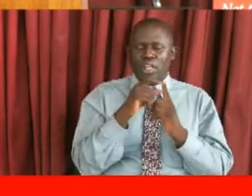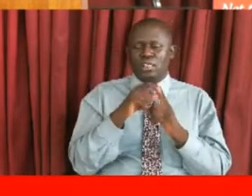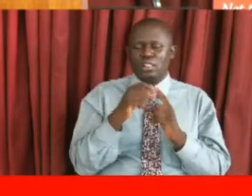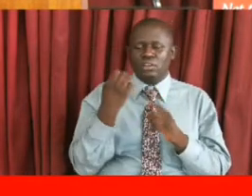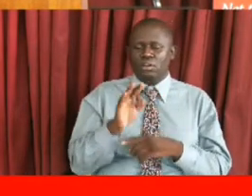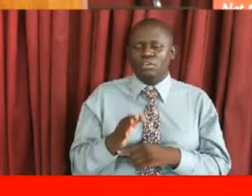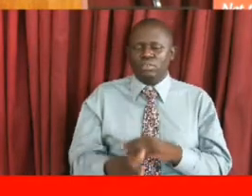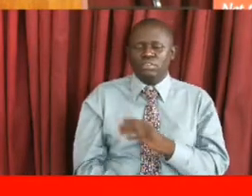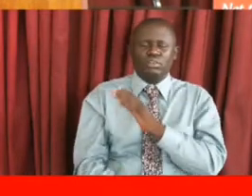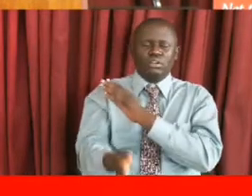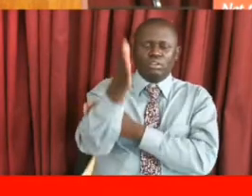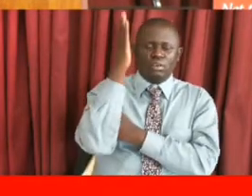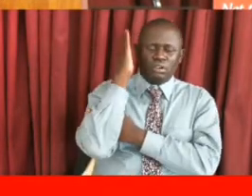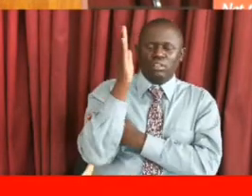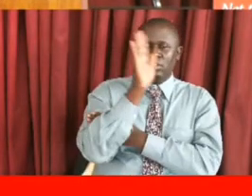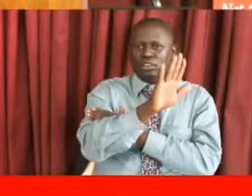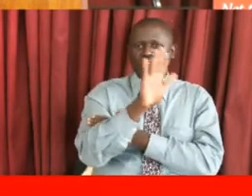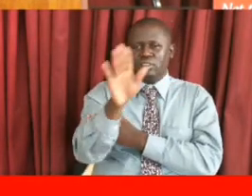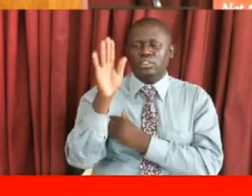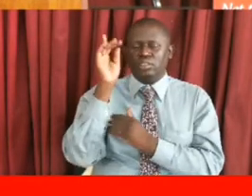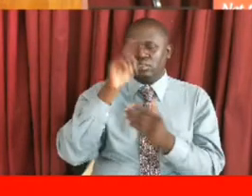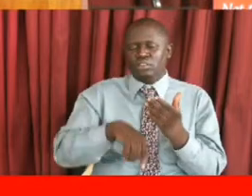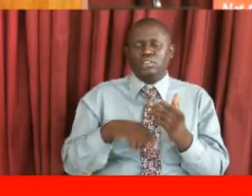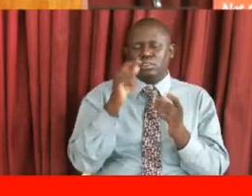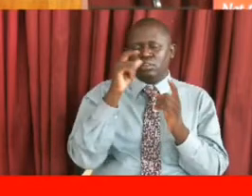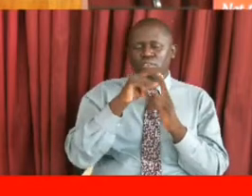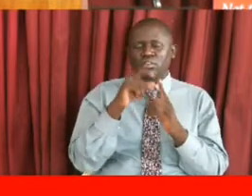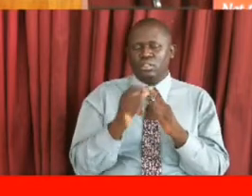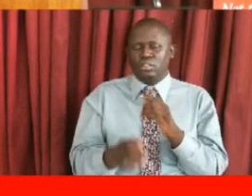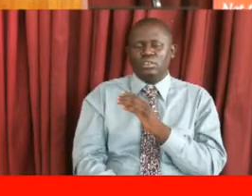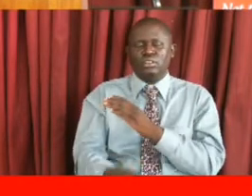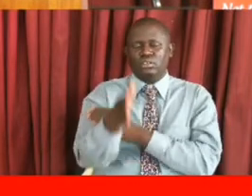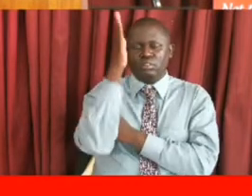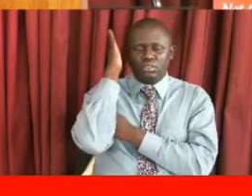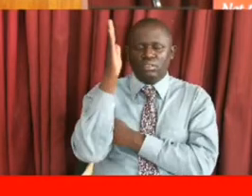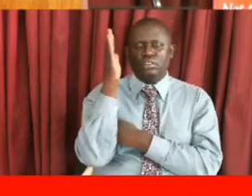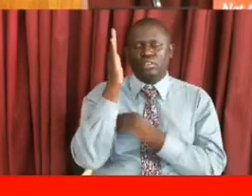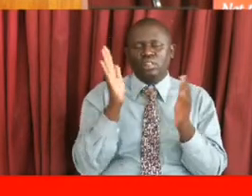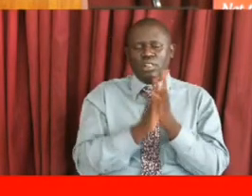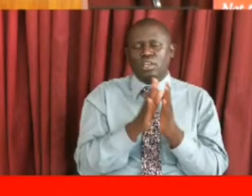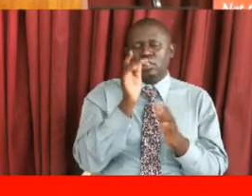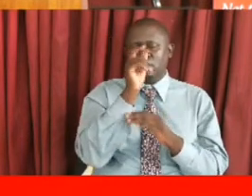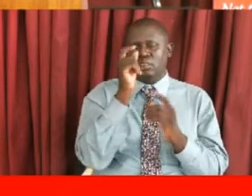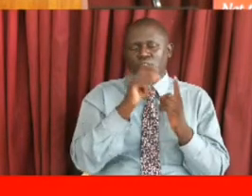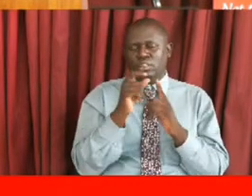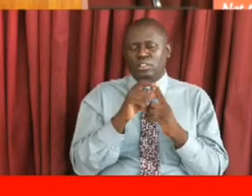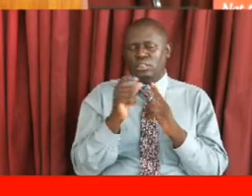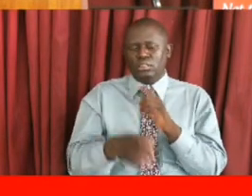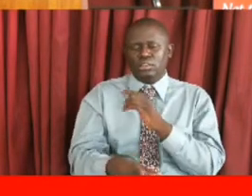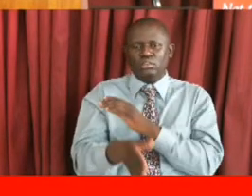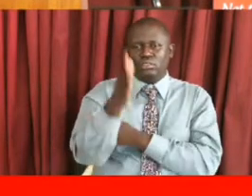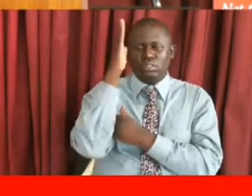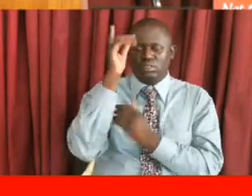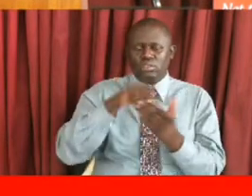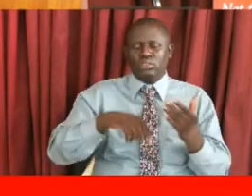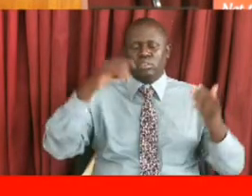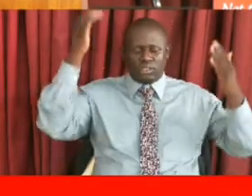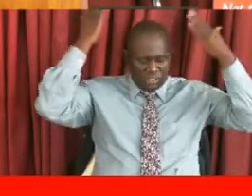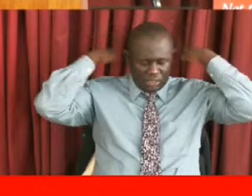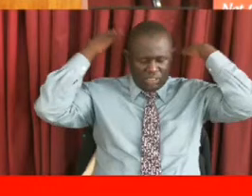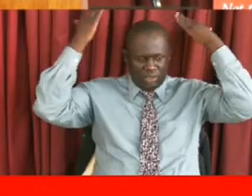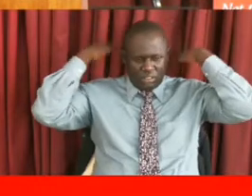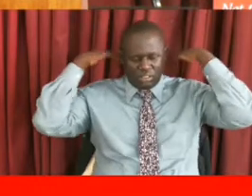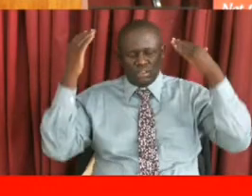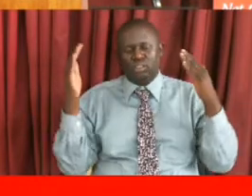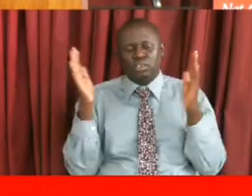word of God in the beginning was the word and the Word was with God and the Word was God